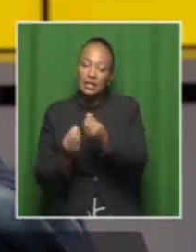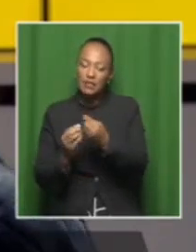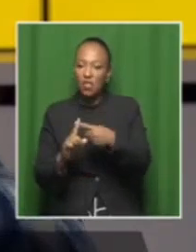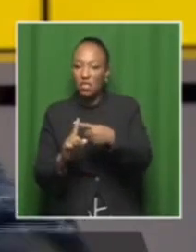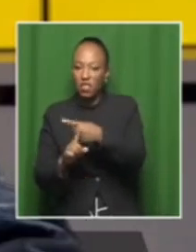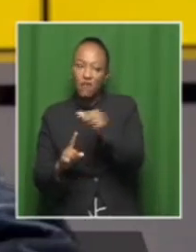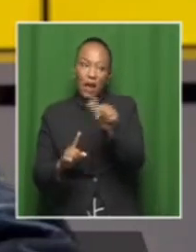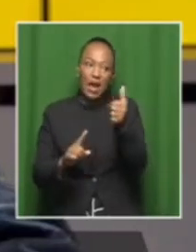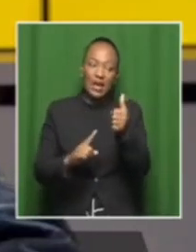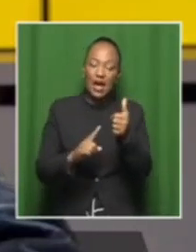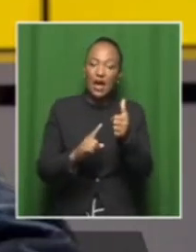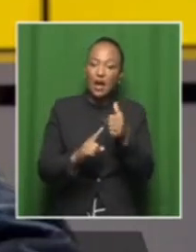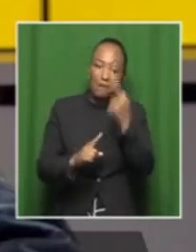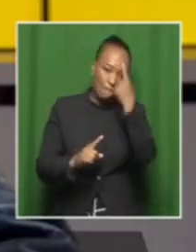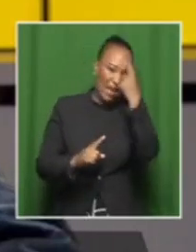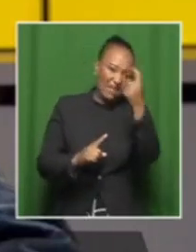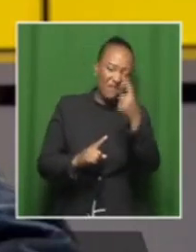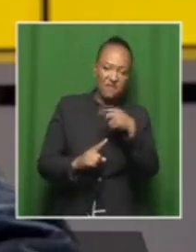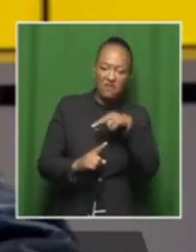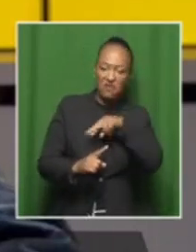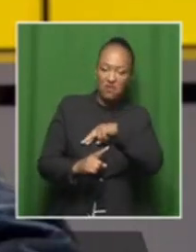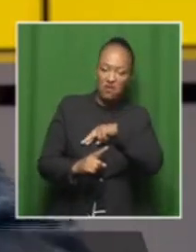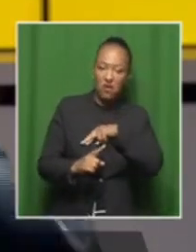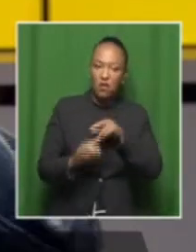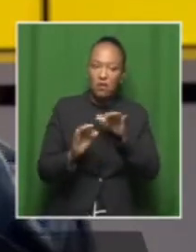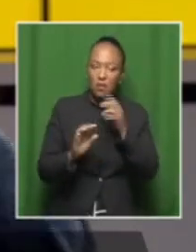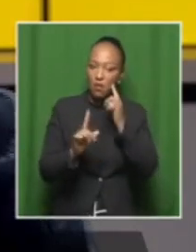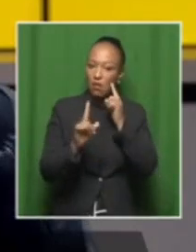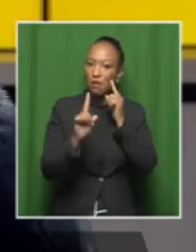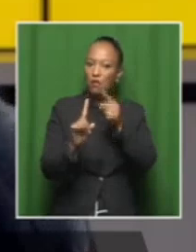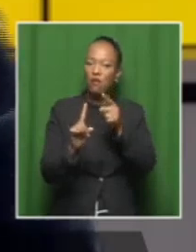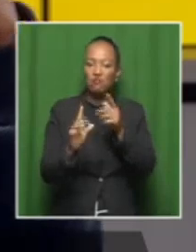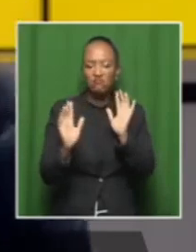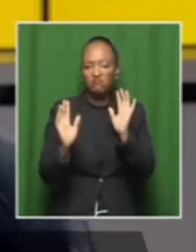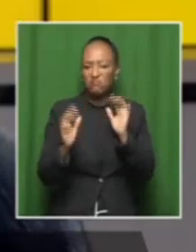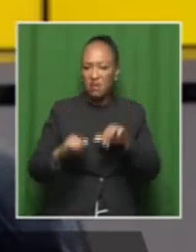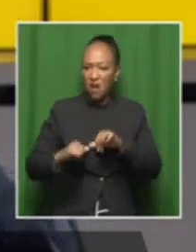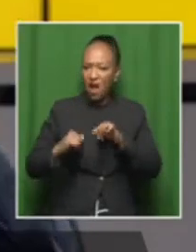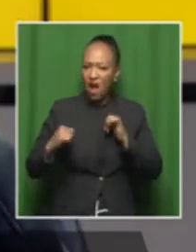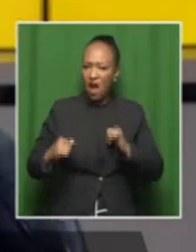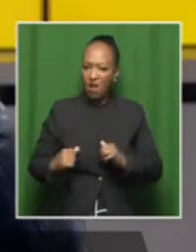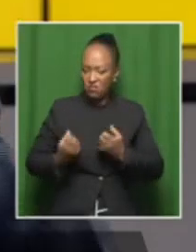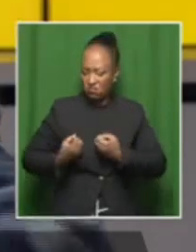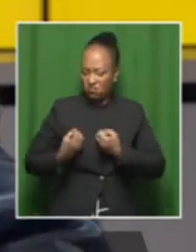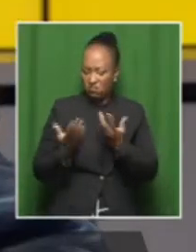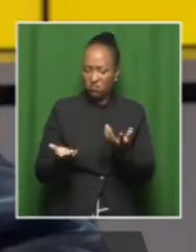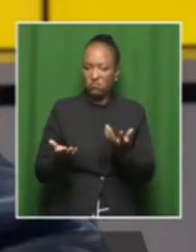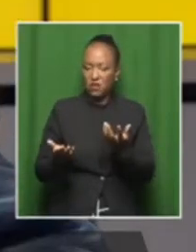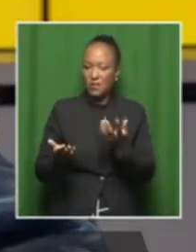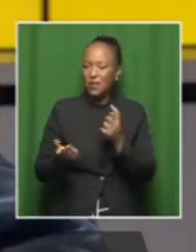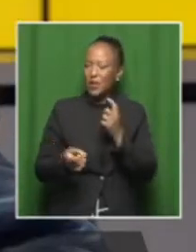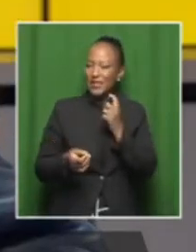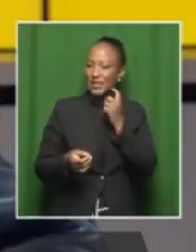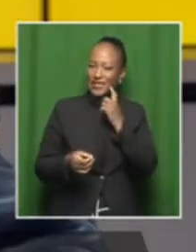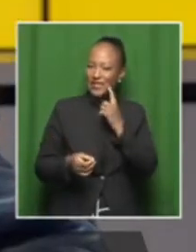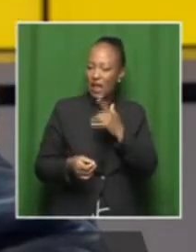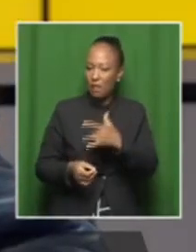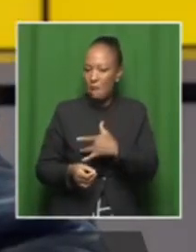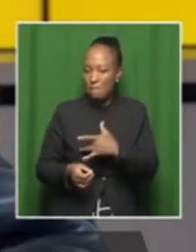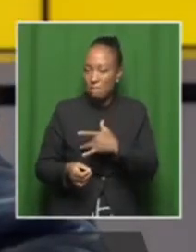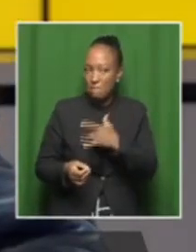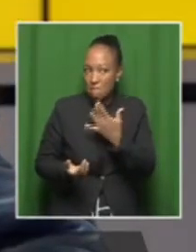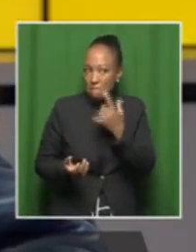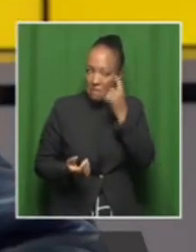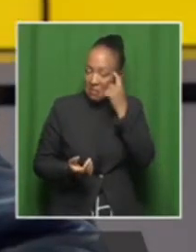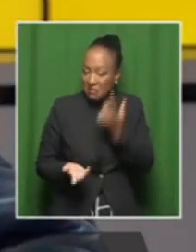another religion. So, but when people see that your intentions are pure, you're just sharing your heart as it is, they don't easily get offended, I think.